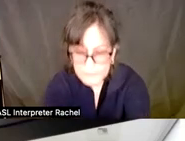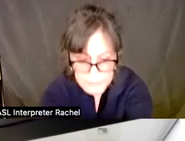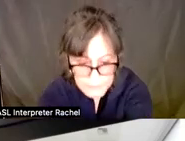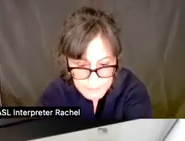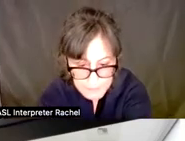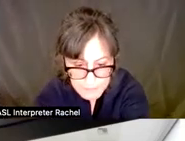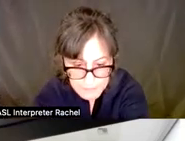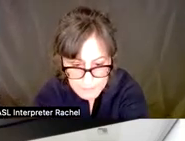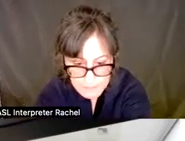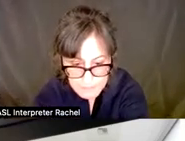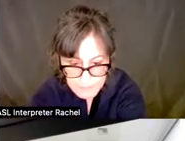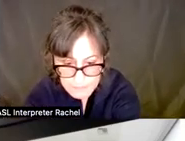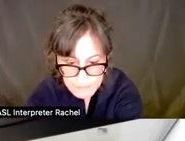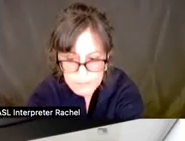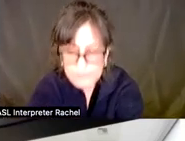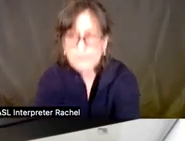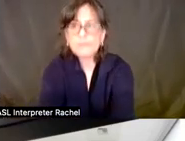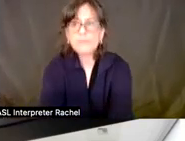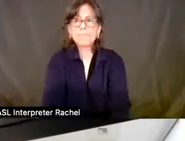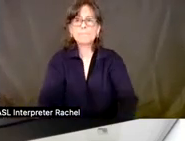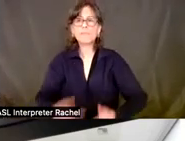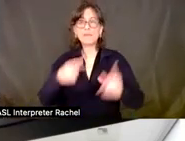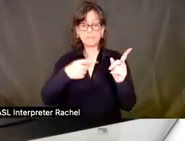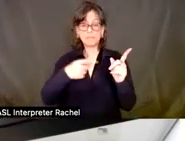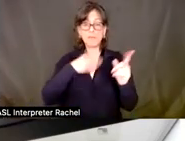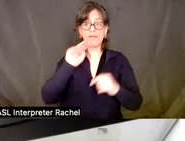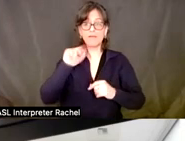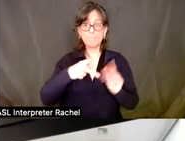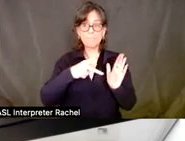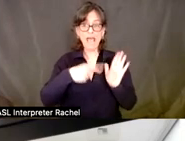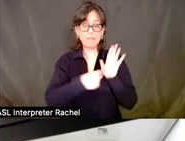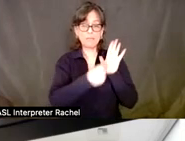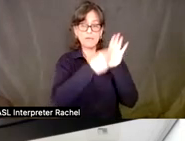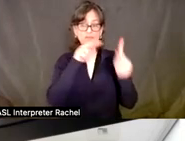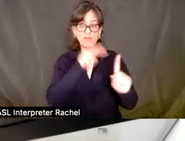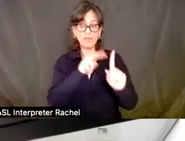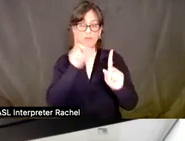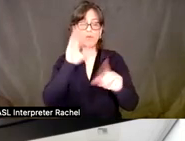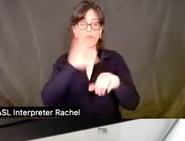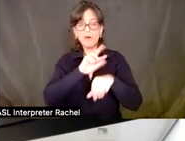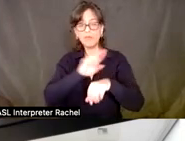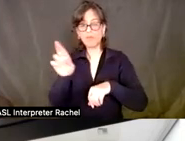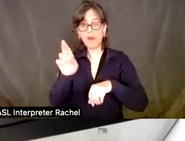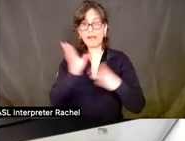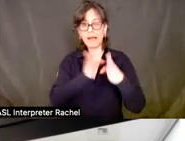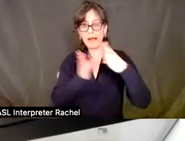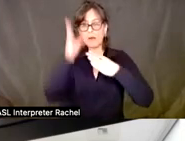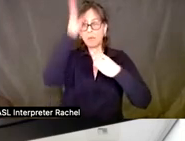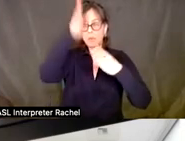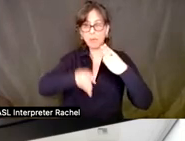Next, where we have the map view on the right and cross sections or vertical